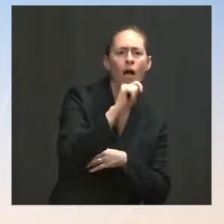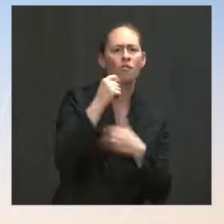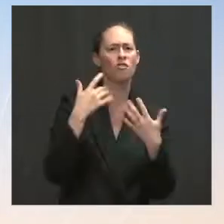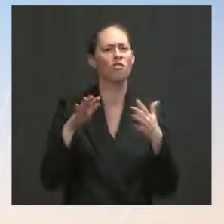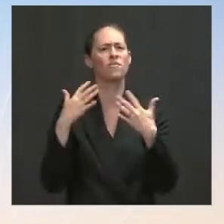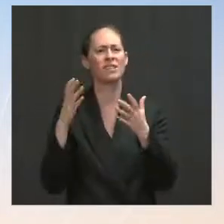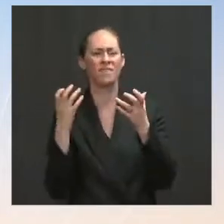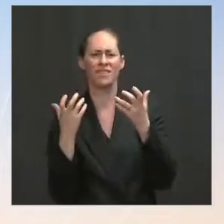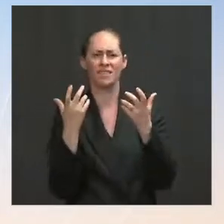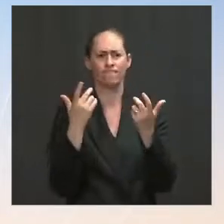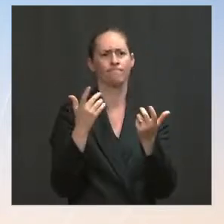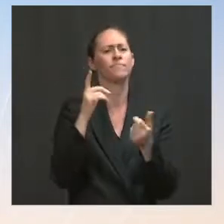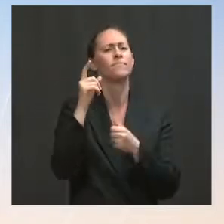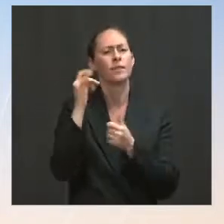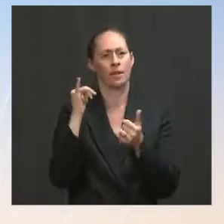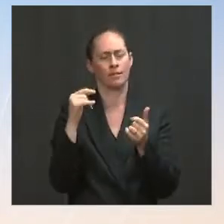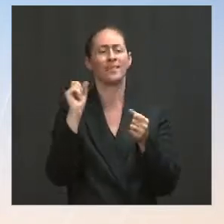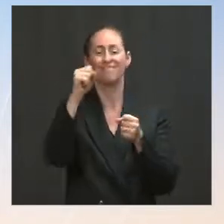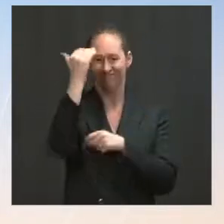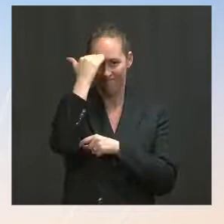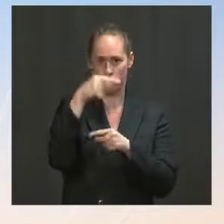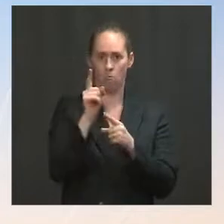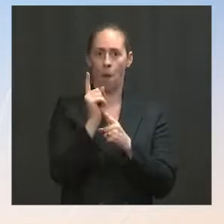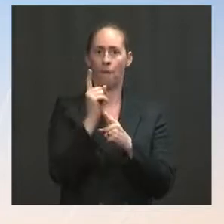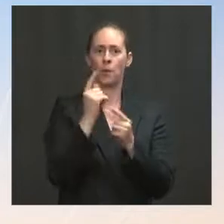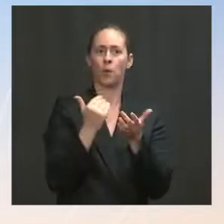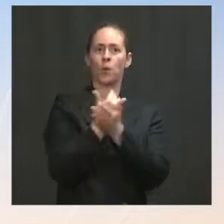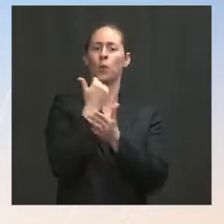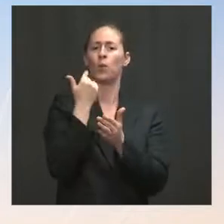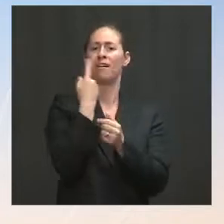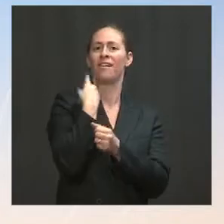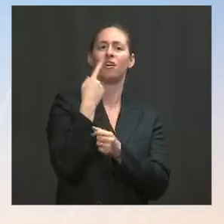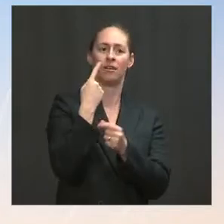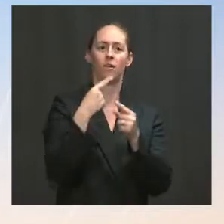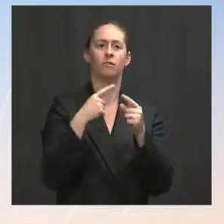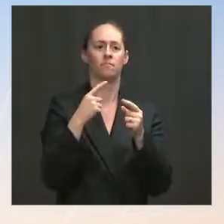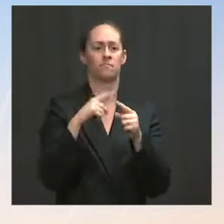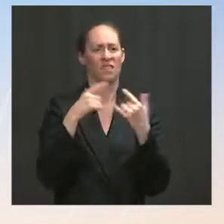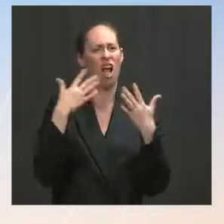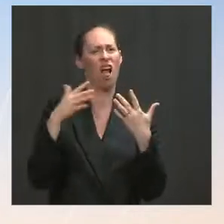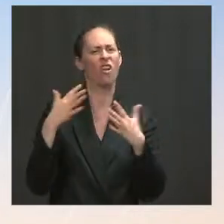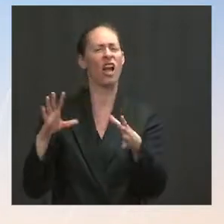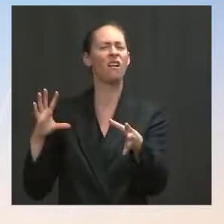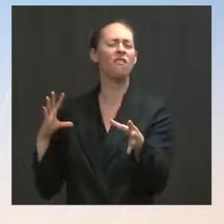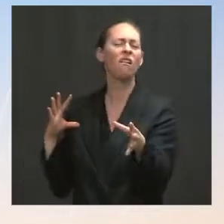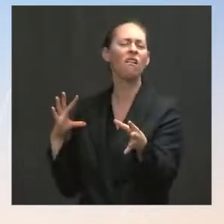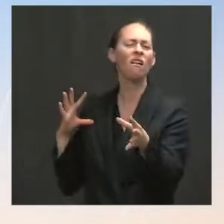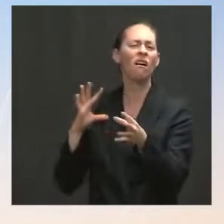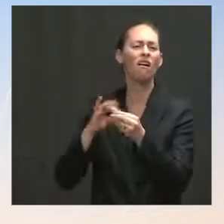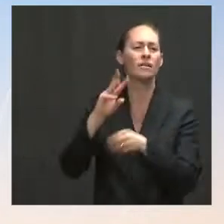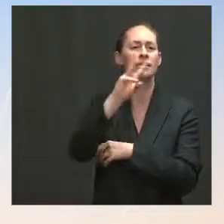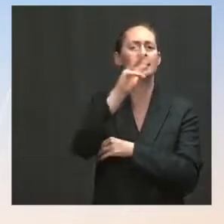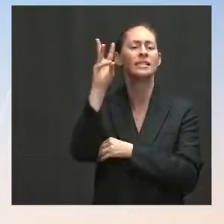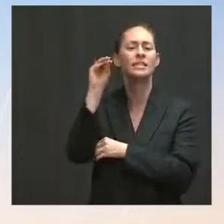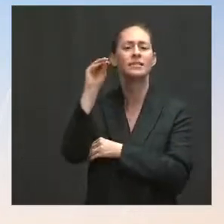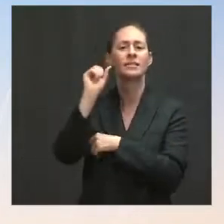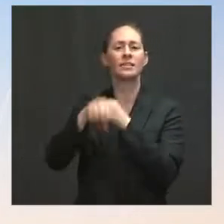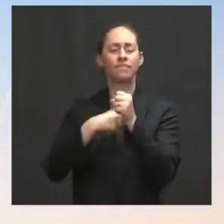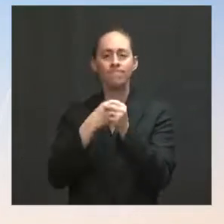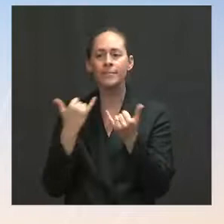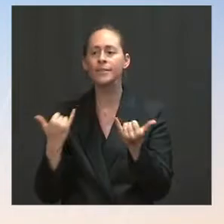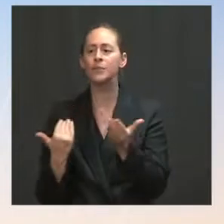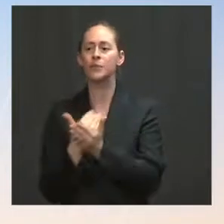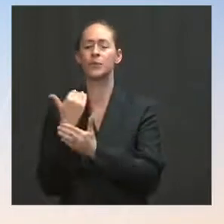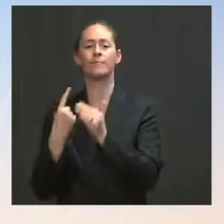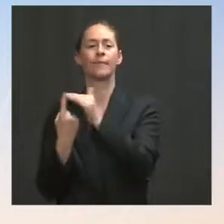new moment that certainly builds on the challenges over the last 60 years with new challenges, including the swath of